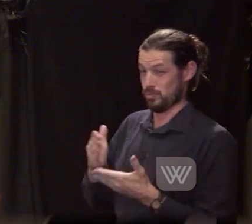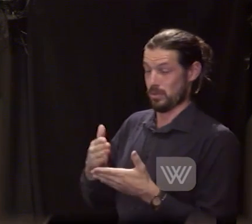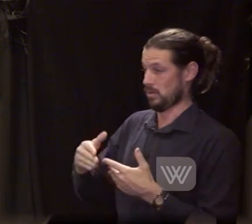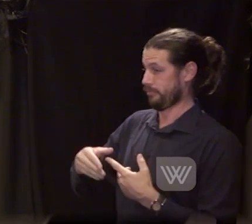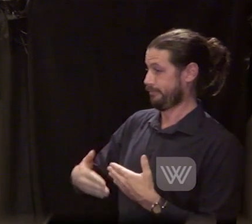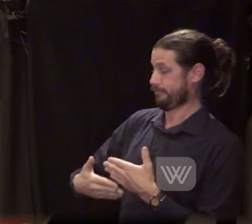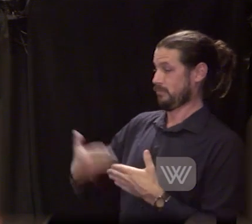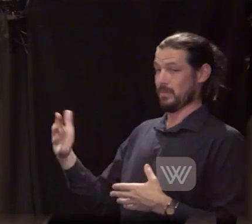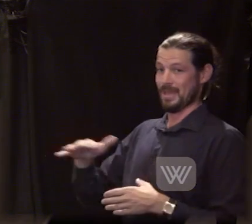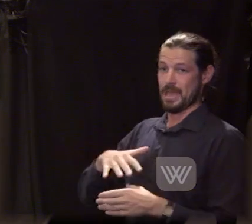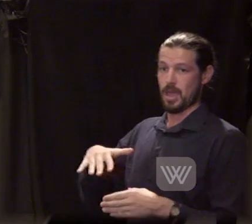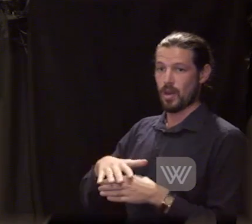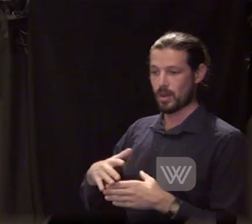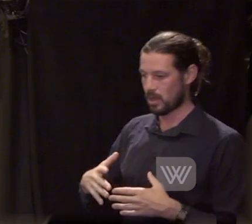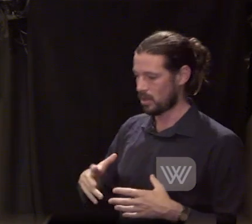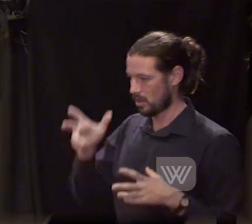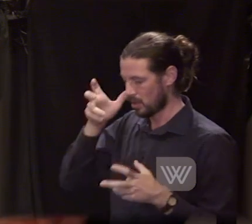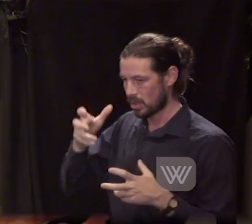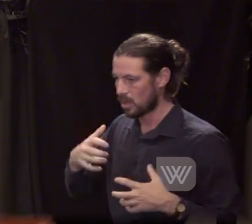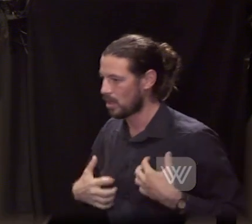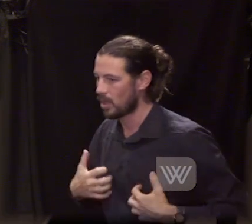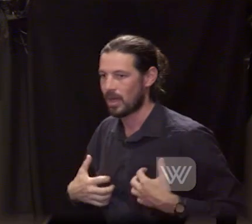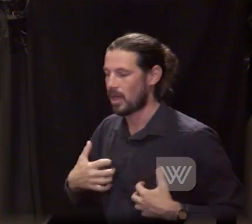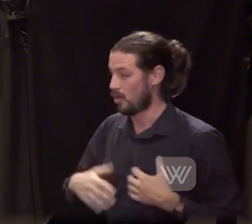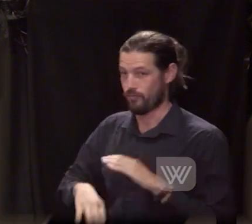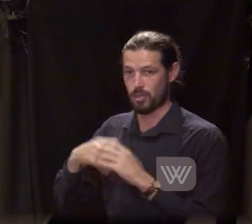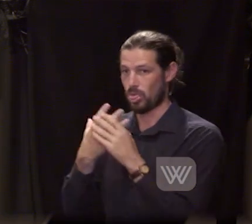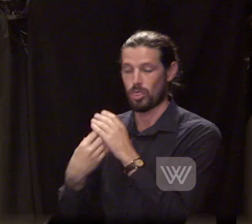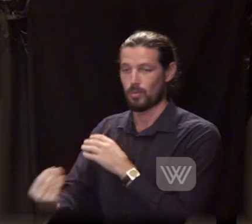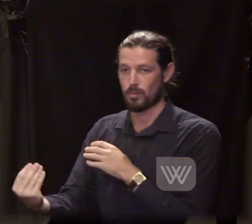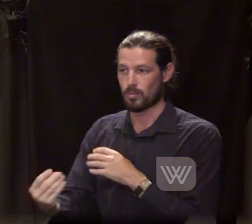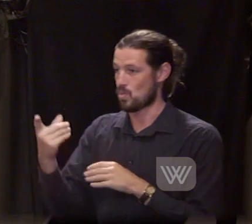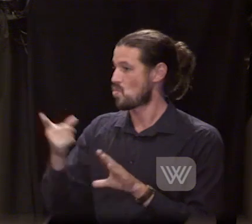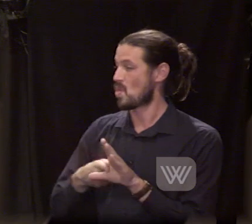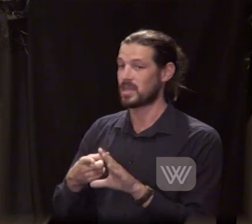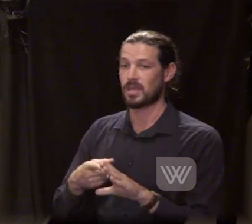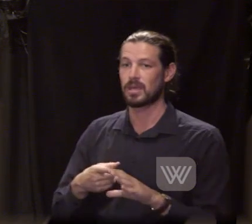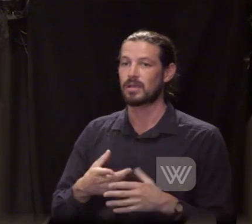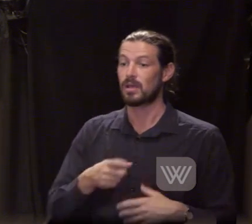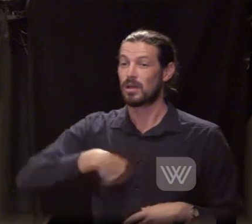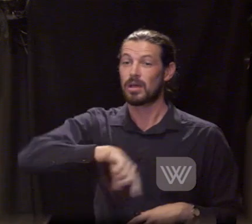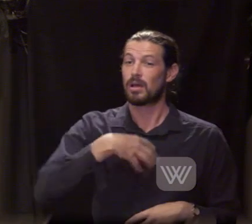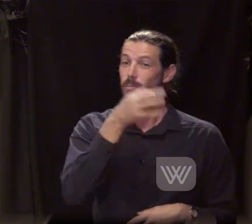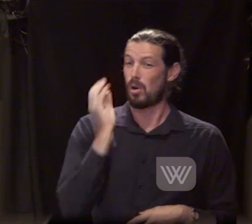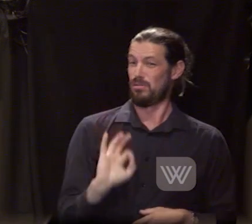before, was so interesting that it kept us engaged the whole entire year. We didn't get bored of walking out there.